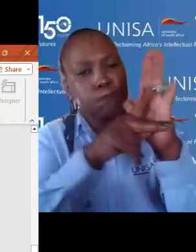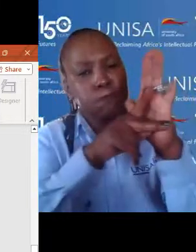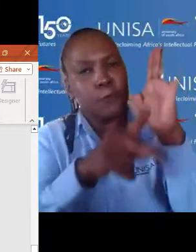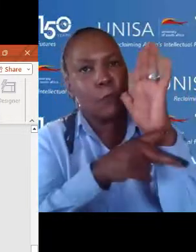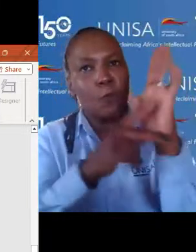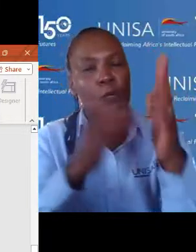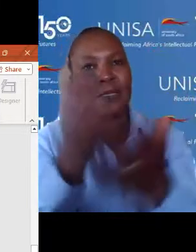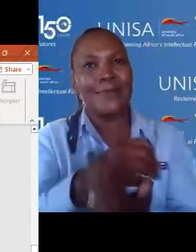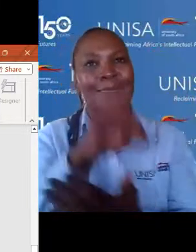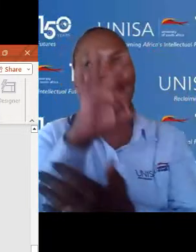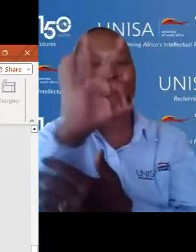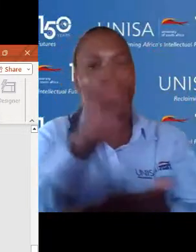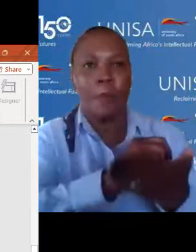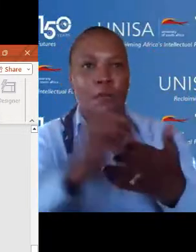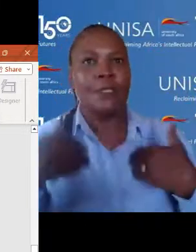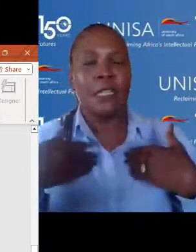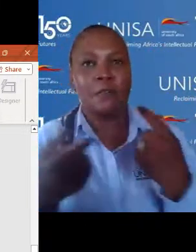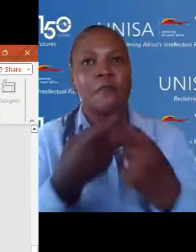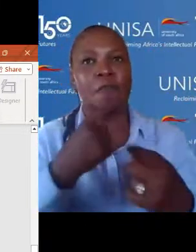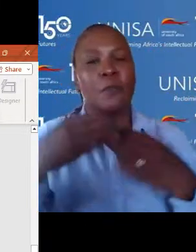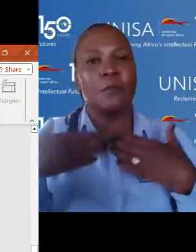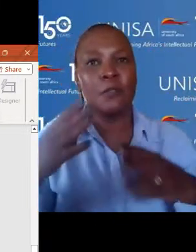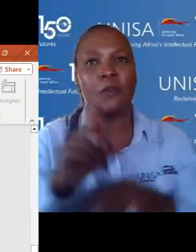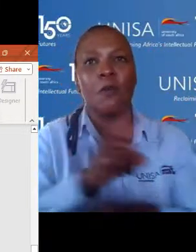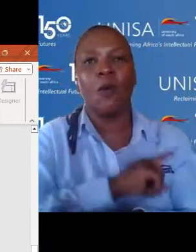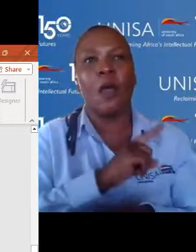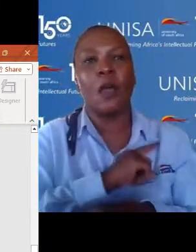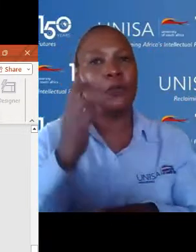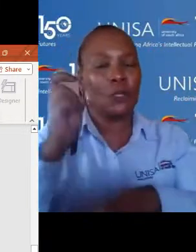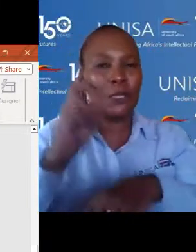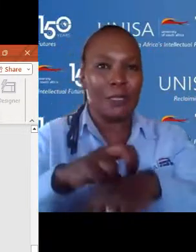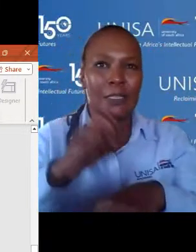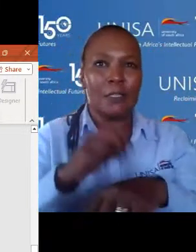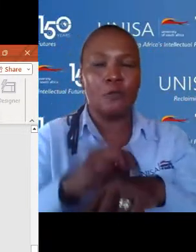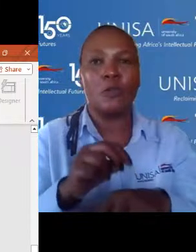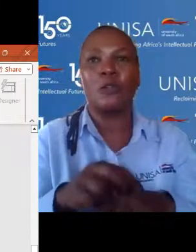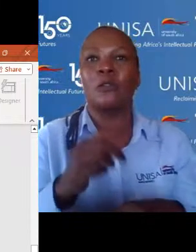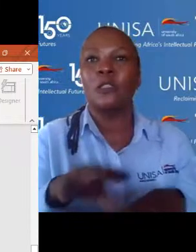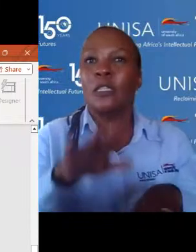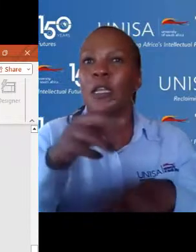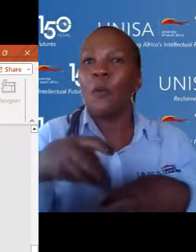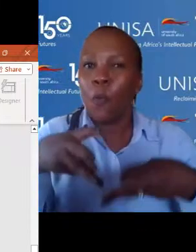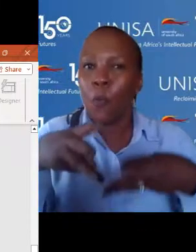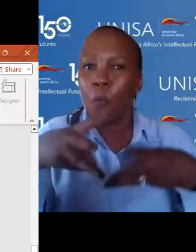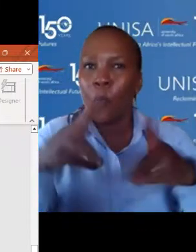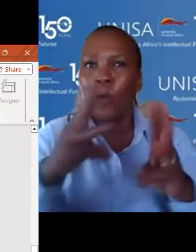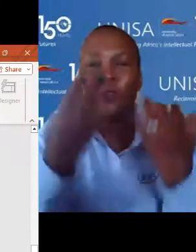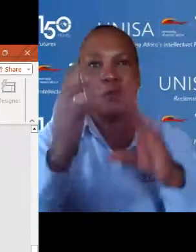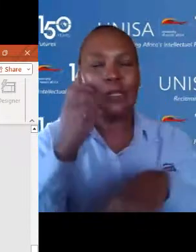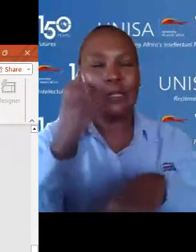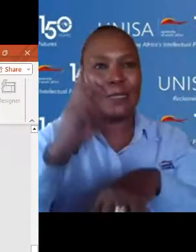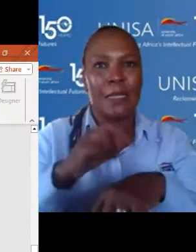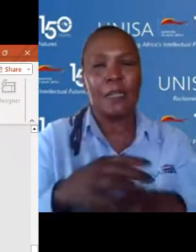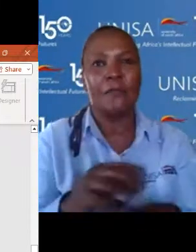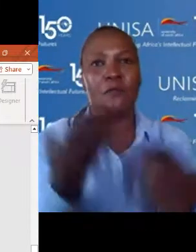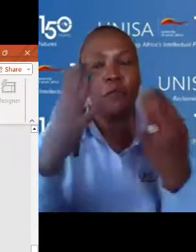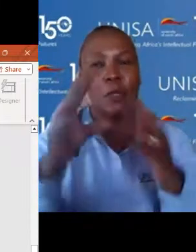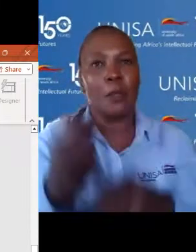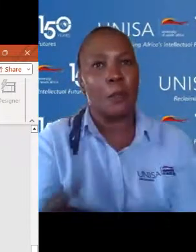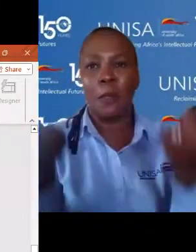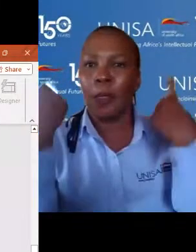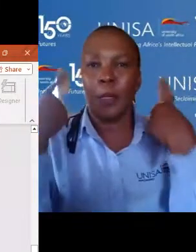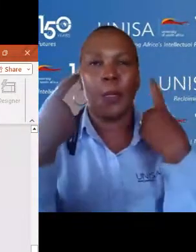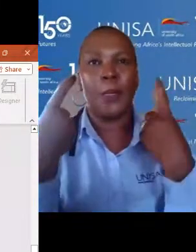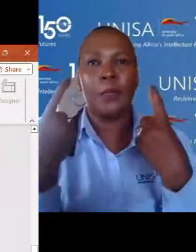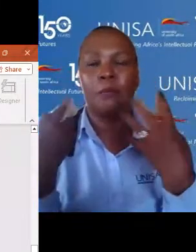from the beginning because you need to go with the pace of a student. If a student doesn't understand well or a student